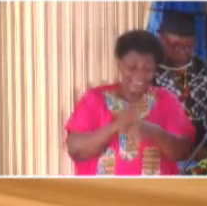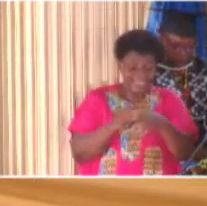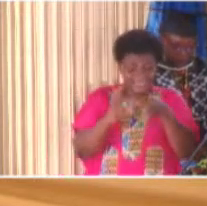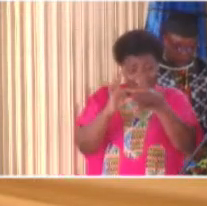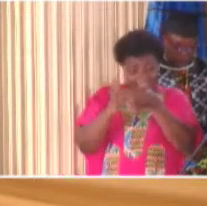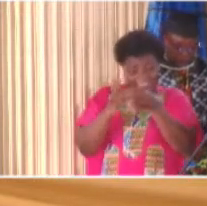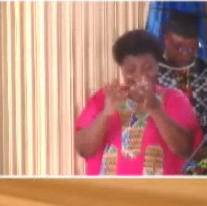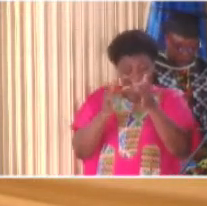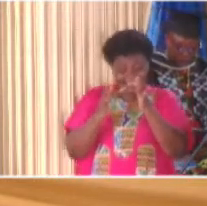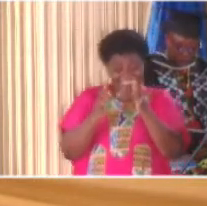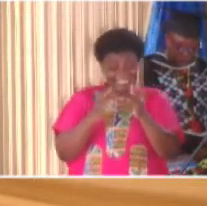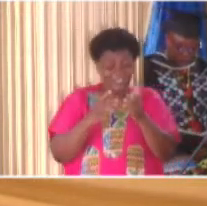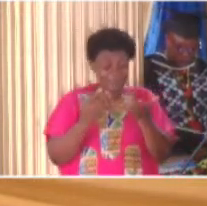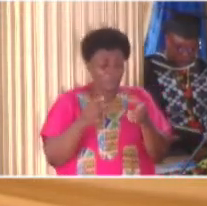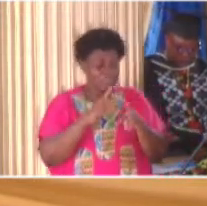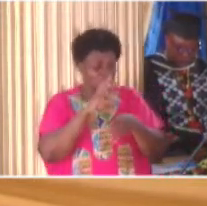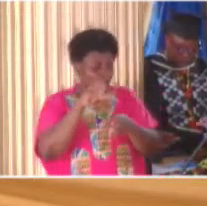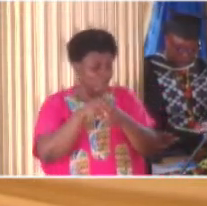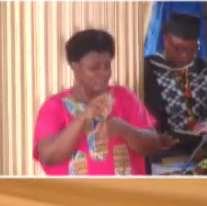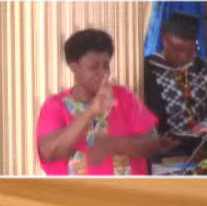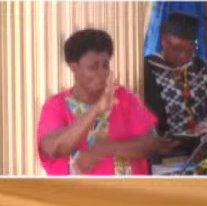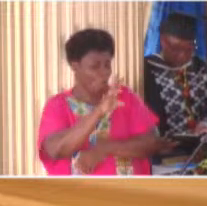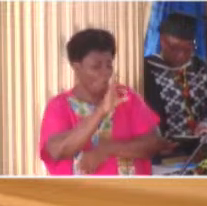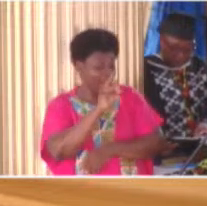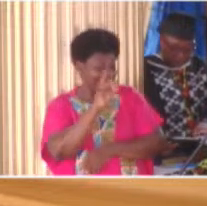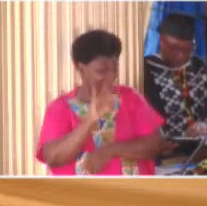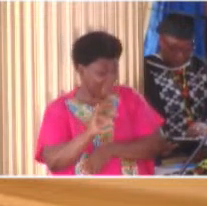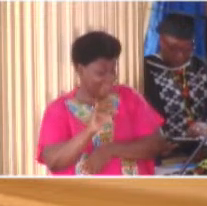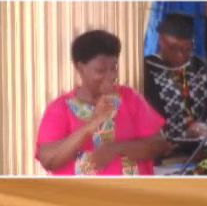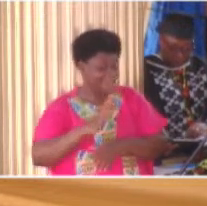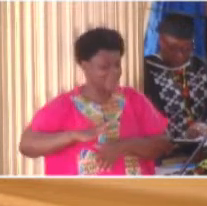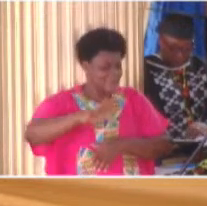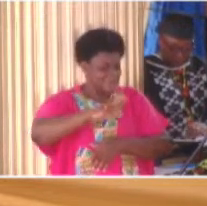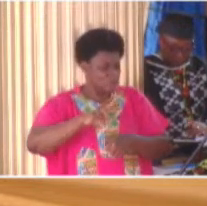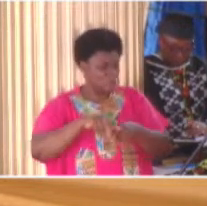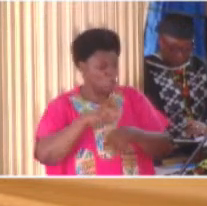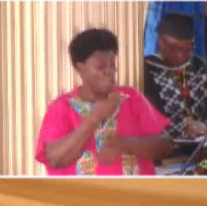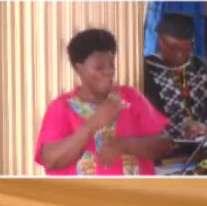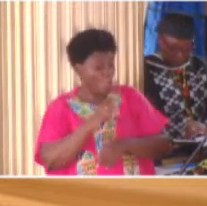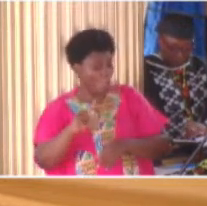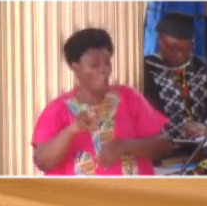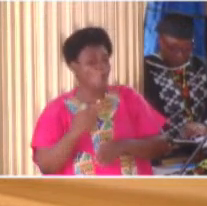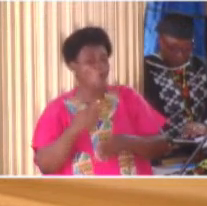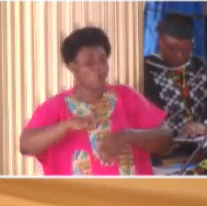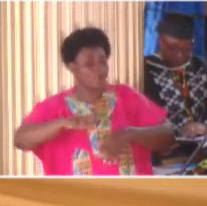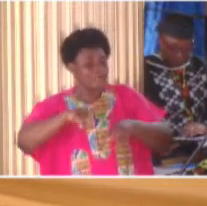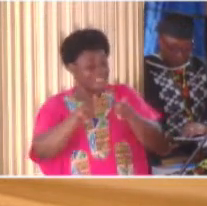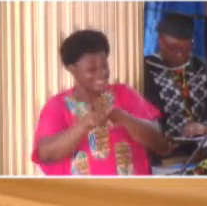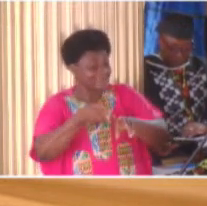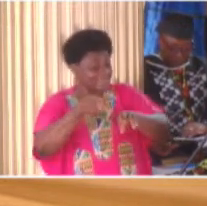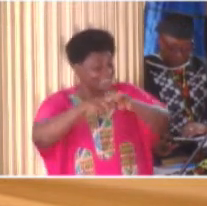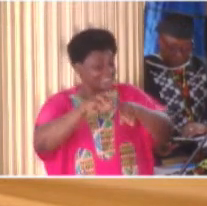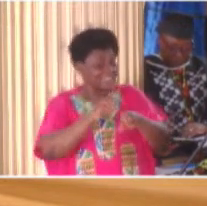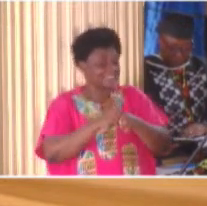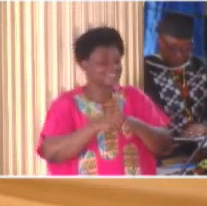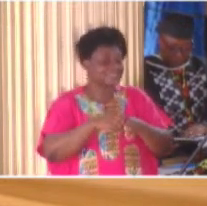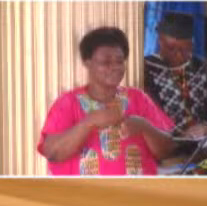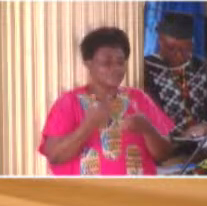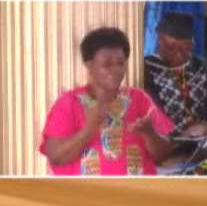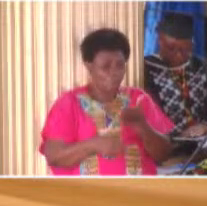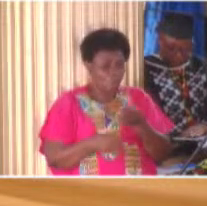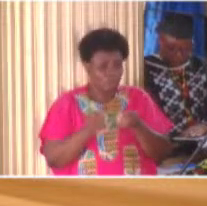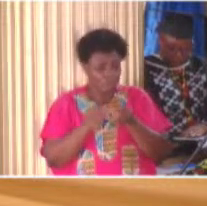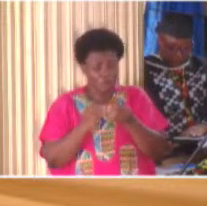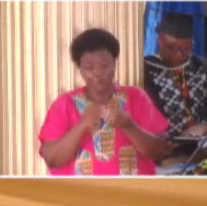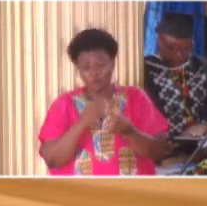connectivity, including the expansion of Wi-Fi coverage to halls of residence, as well as an increase in bandwidth.